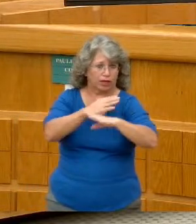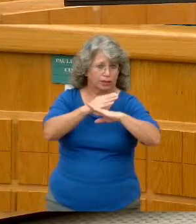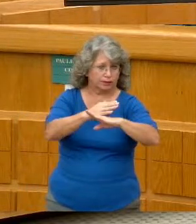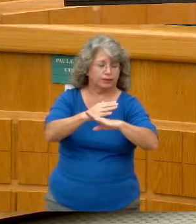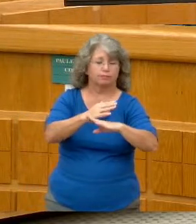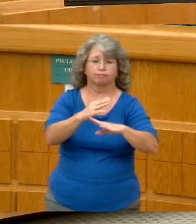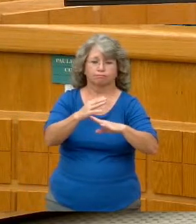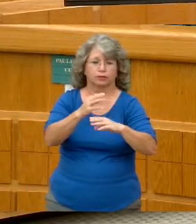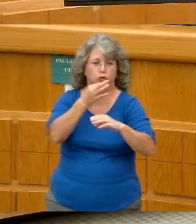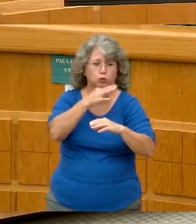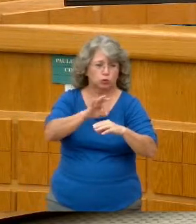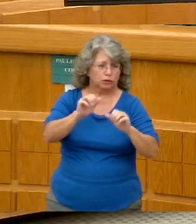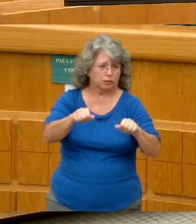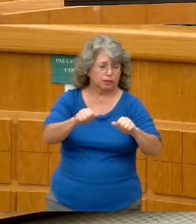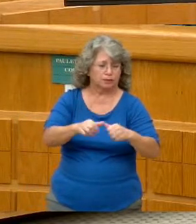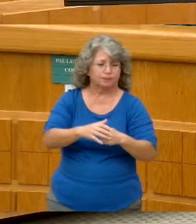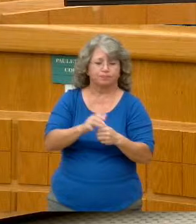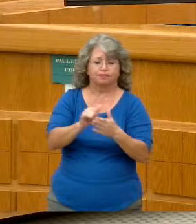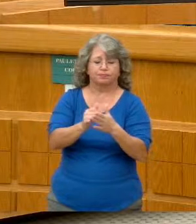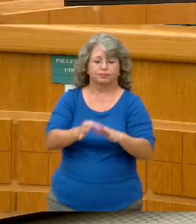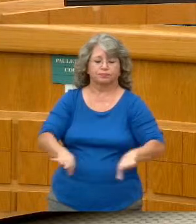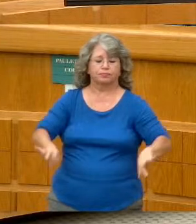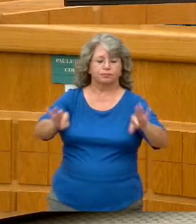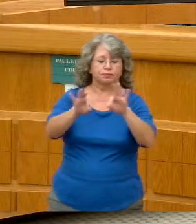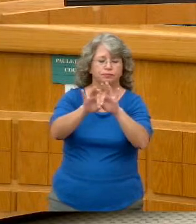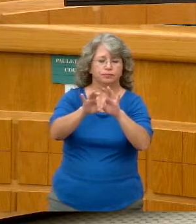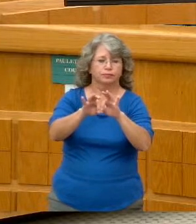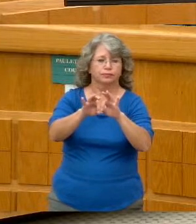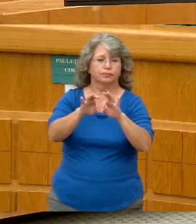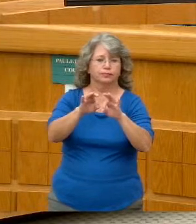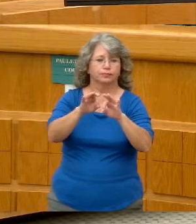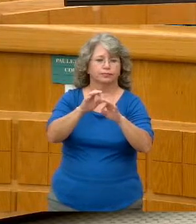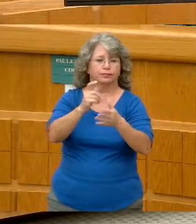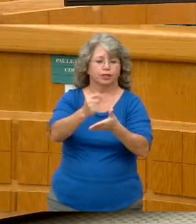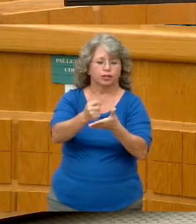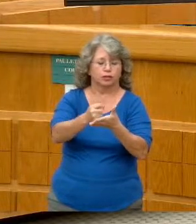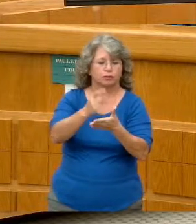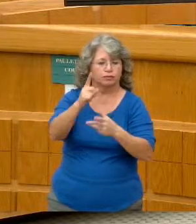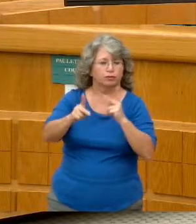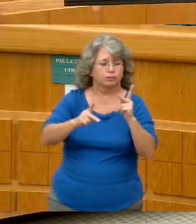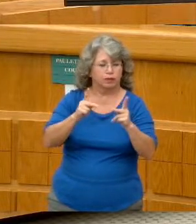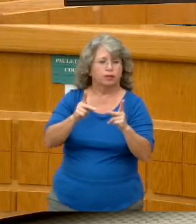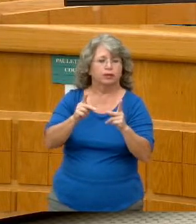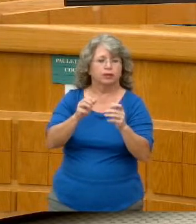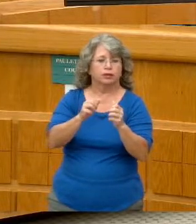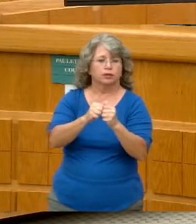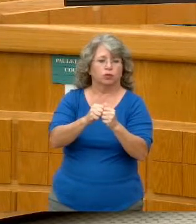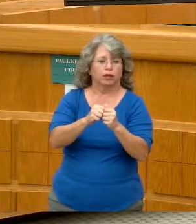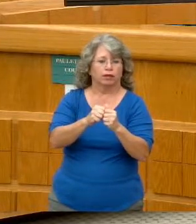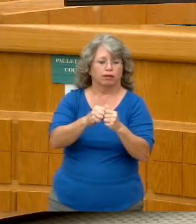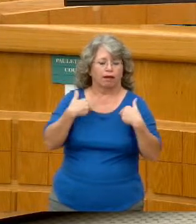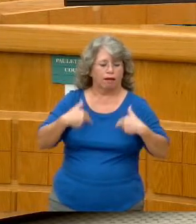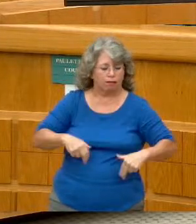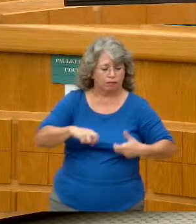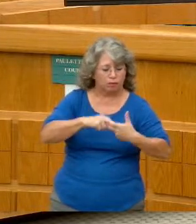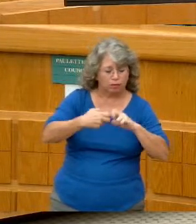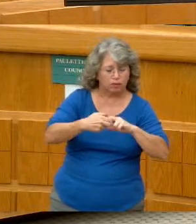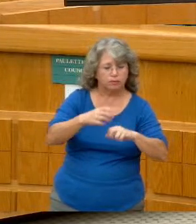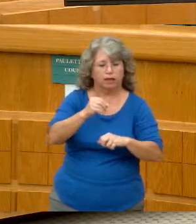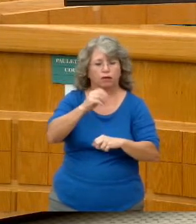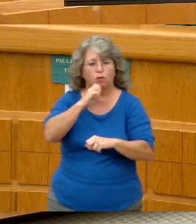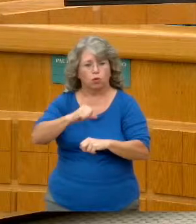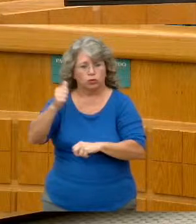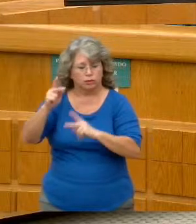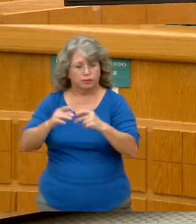important preventive tool for people with underlying medical conditions and older adults. The flu vaccine offers